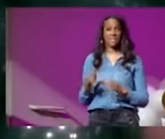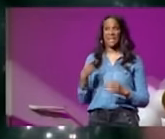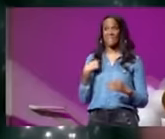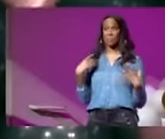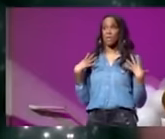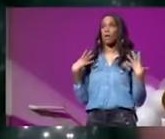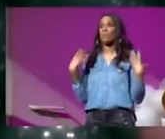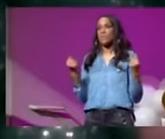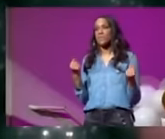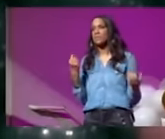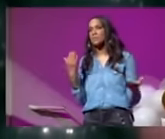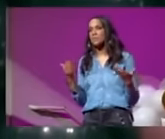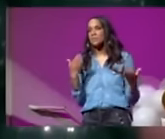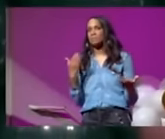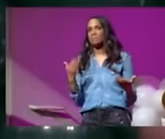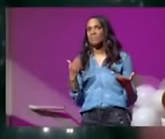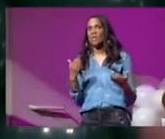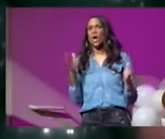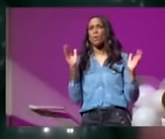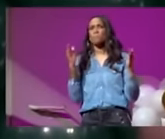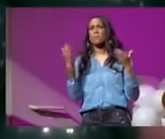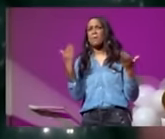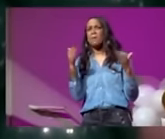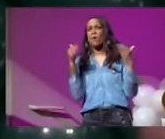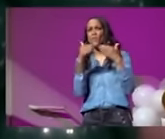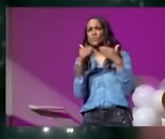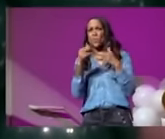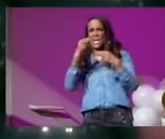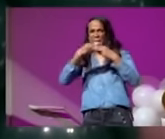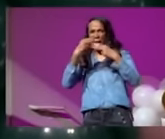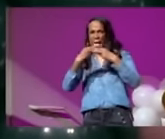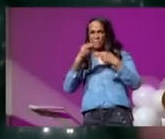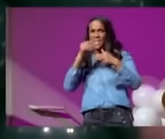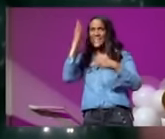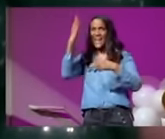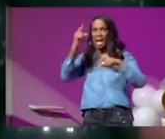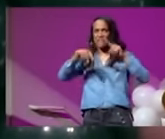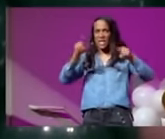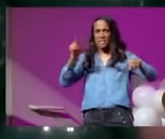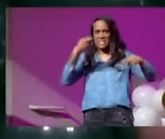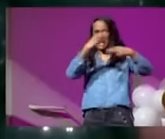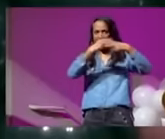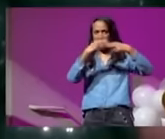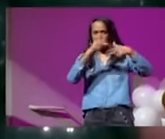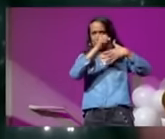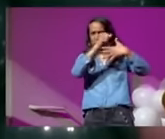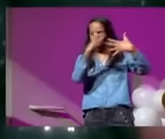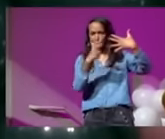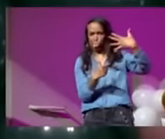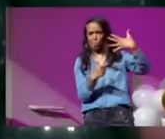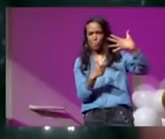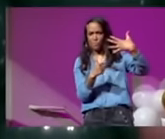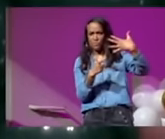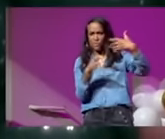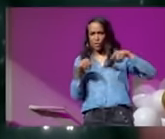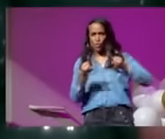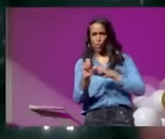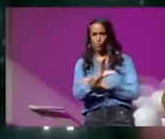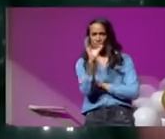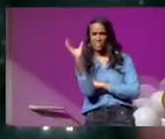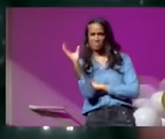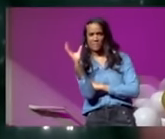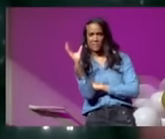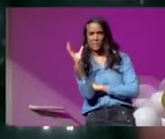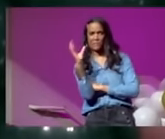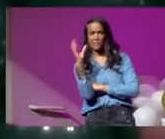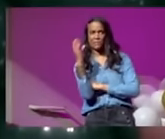we would have been talking about the names of our Savior during this season.